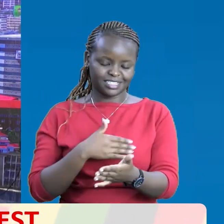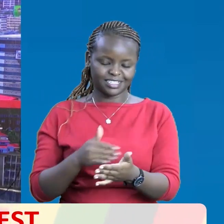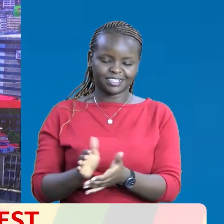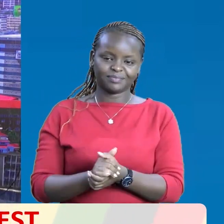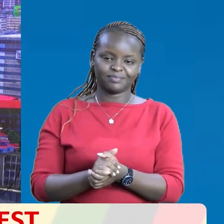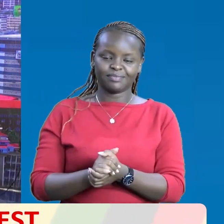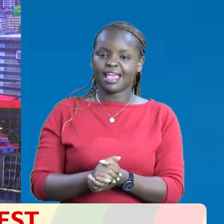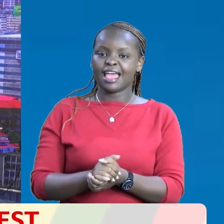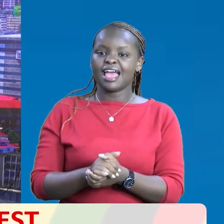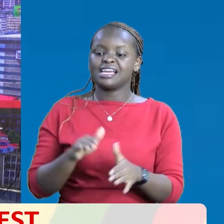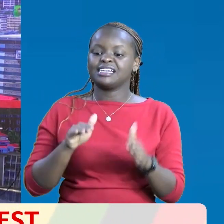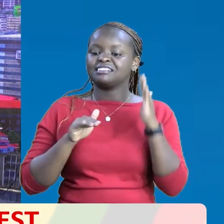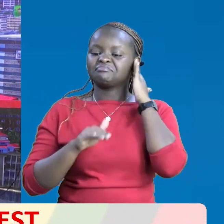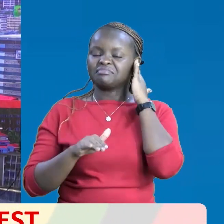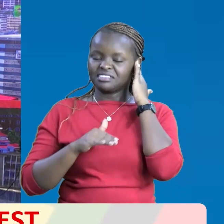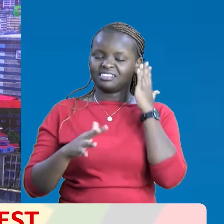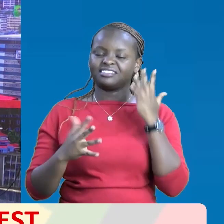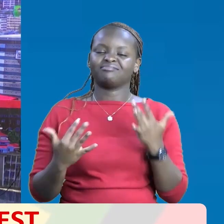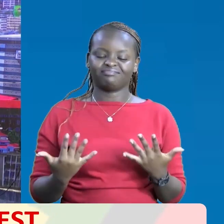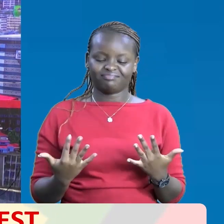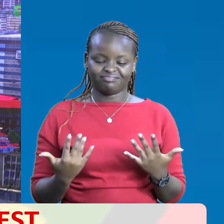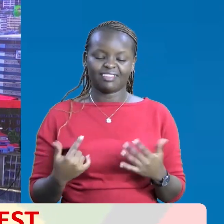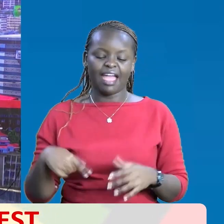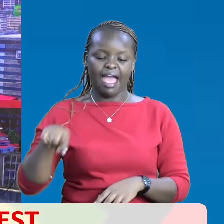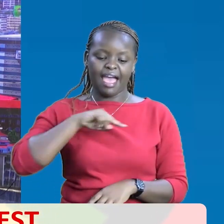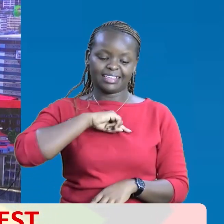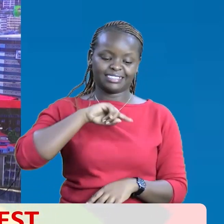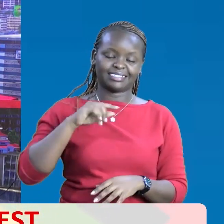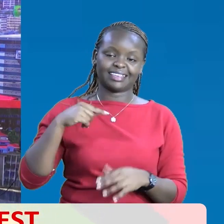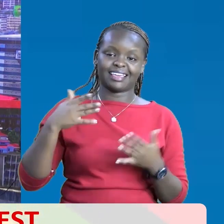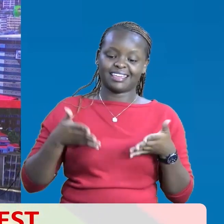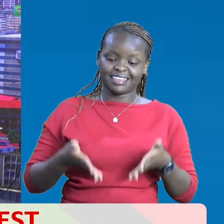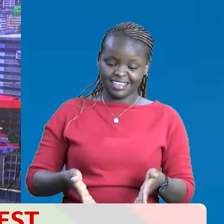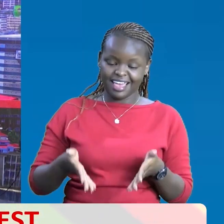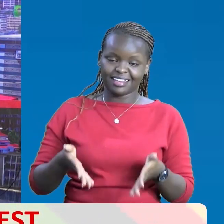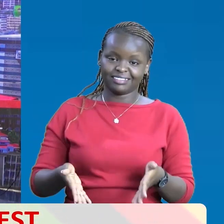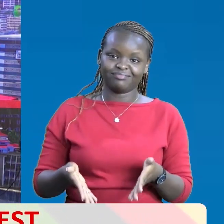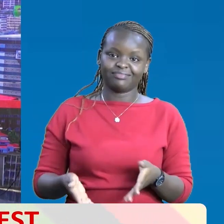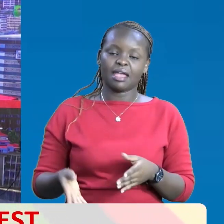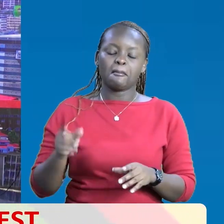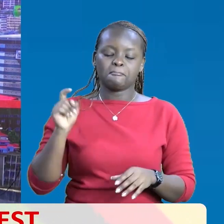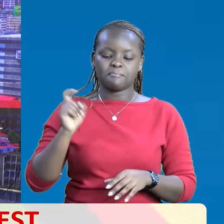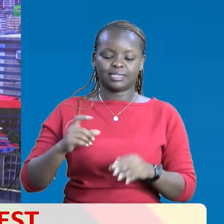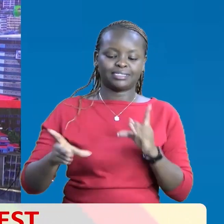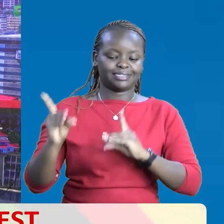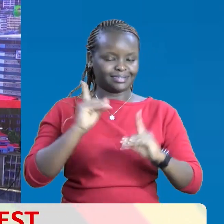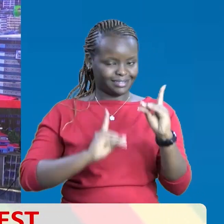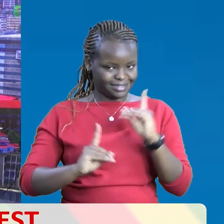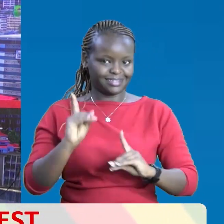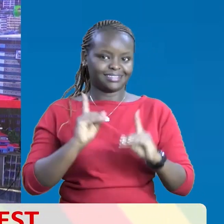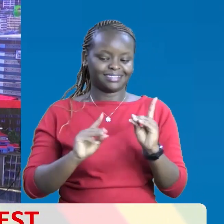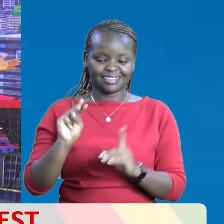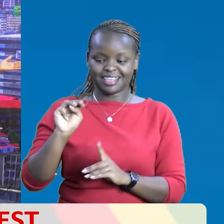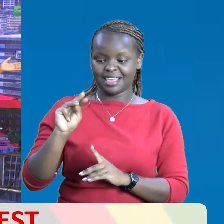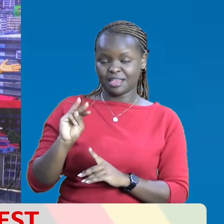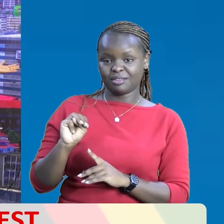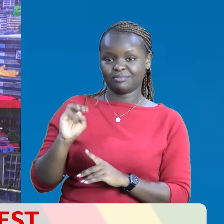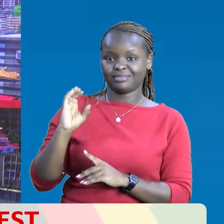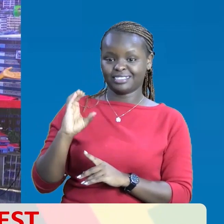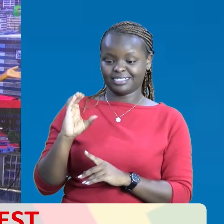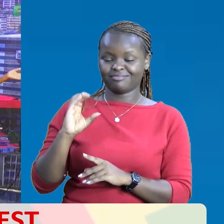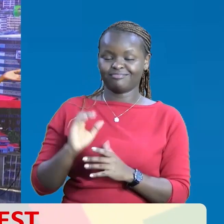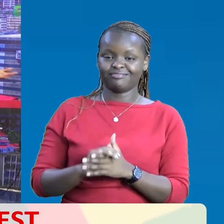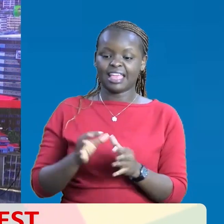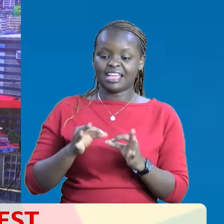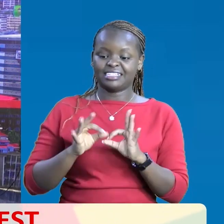it vile inafaa na sisi hapa tuko ready kuwakilisha the moves have to go na wenye MC pia hatuachi nyuma. Interpreter